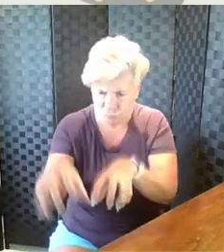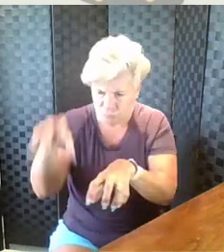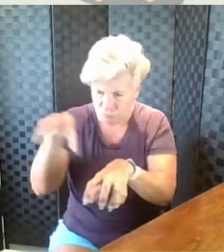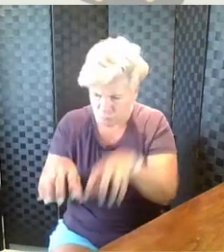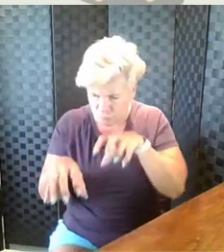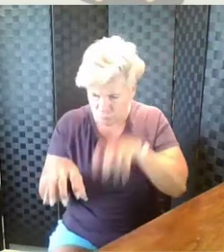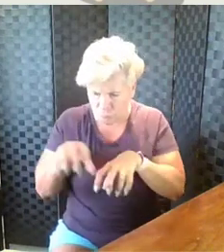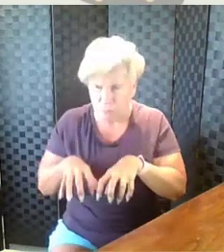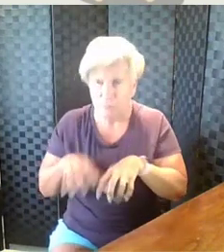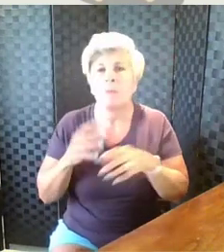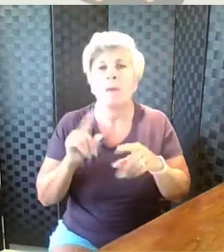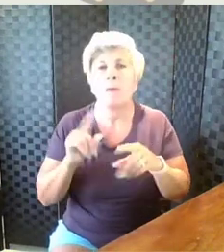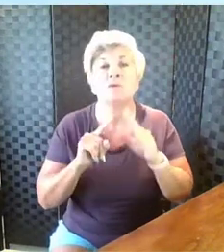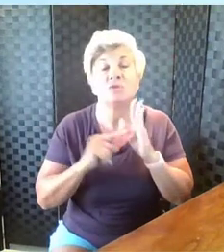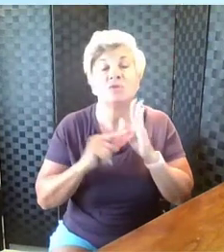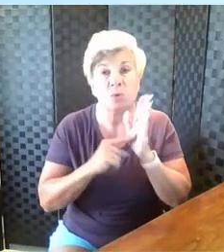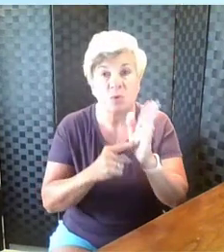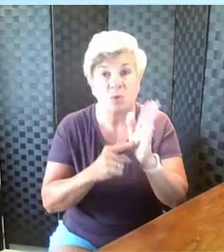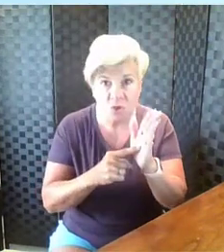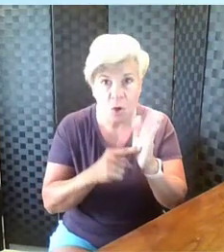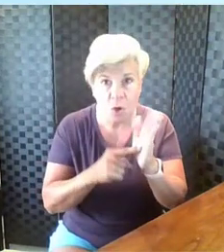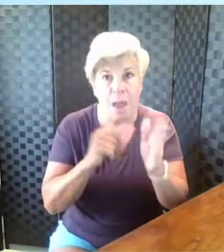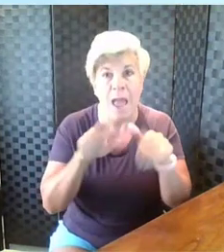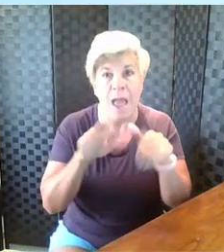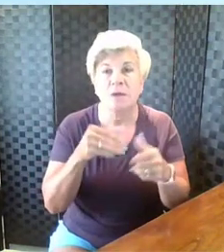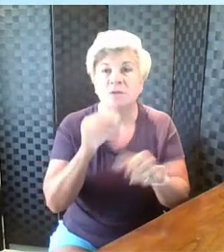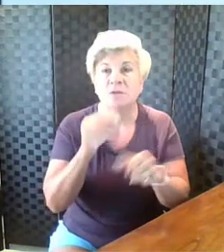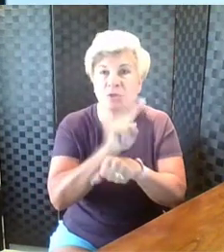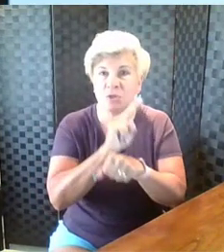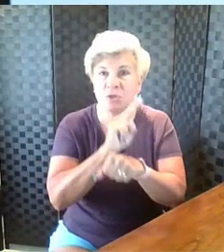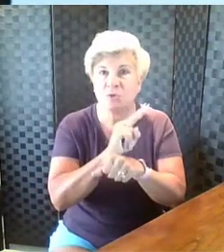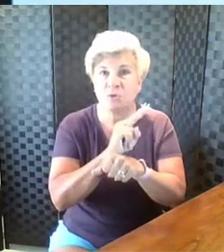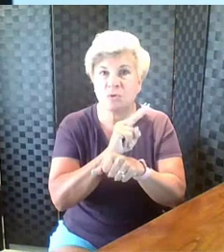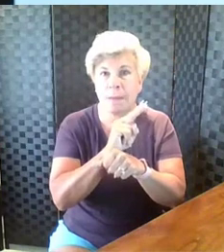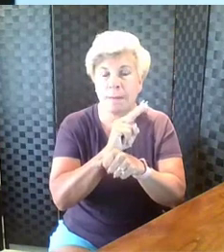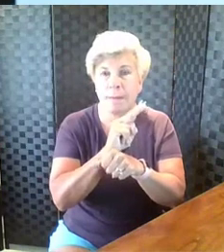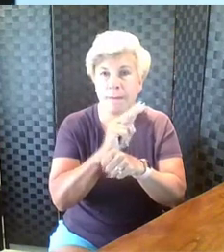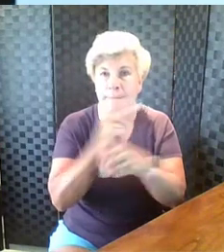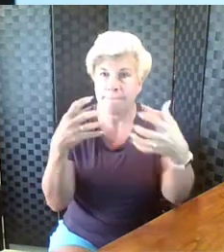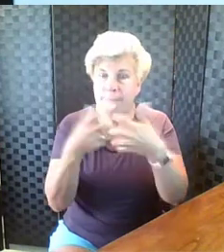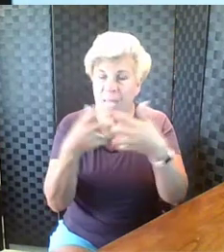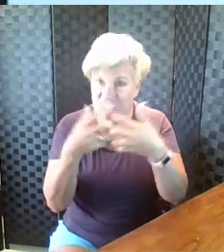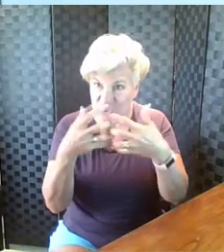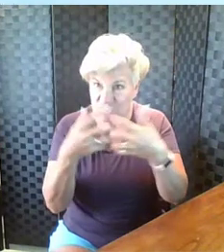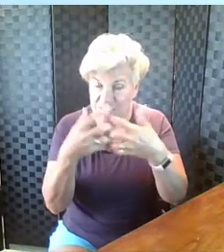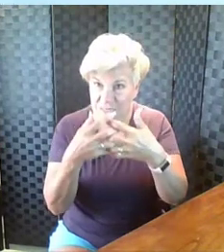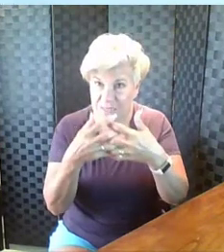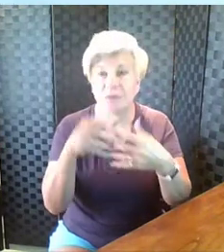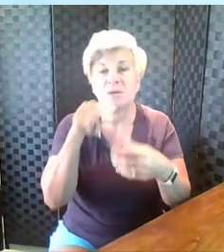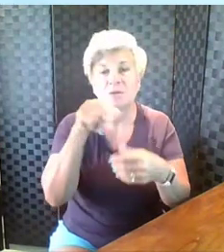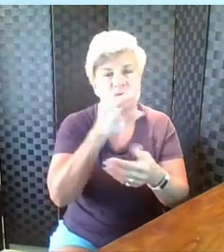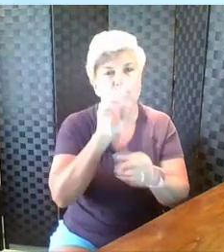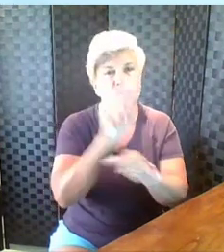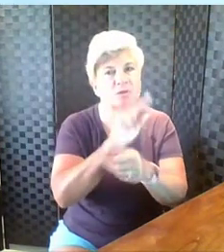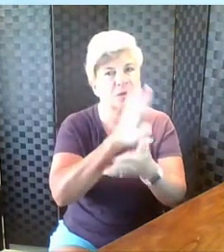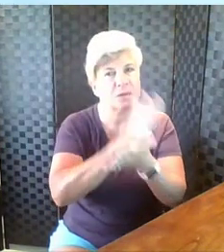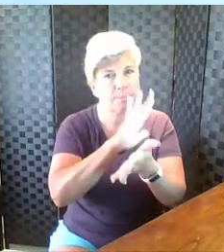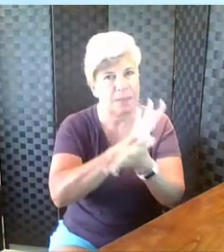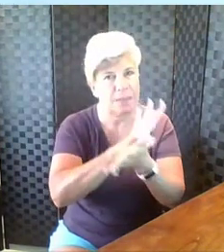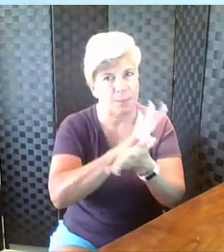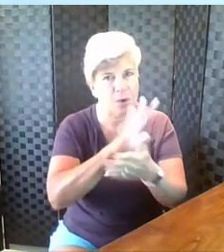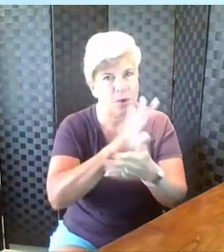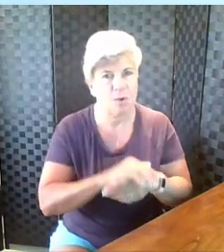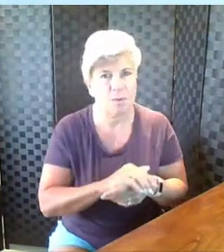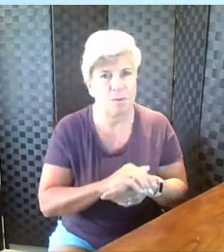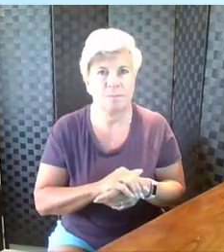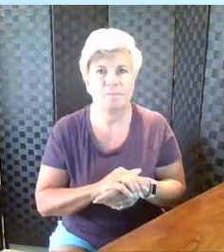that strategy first and how you could do this on paper when you practice in your packet. So I'm going